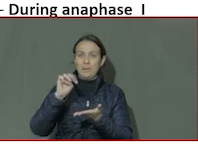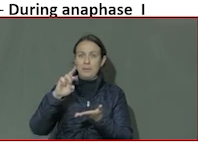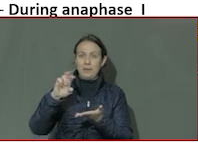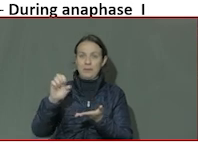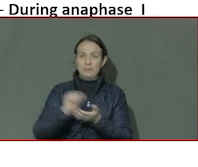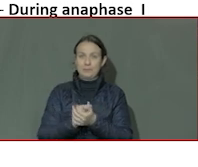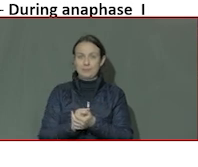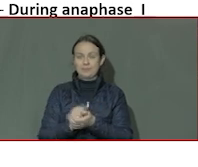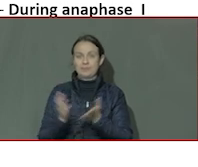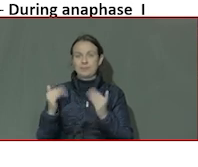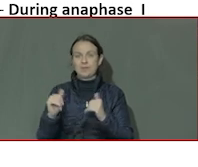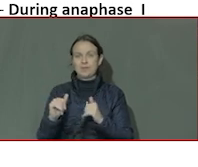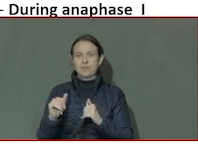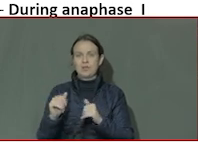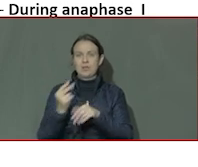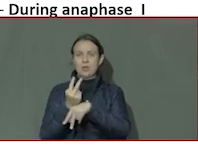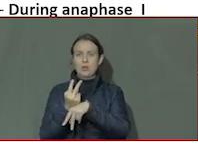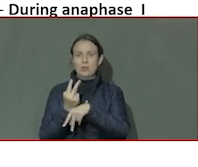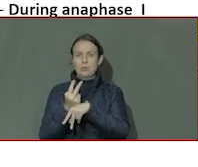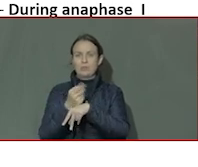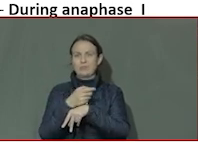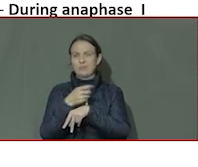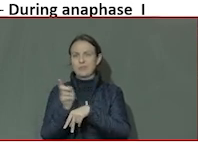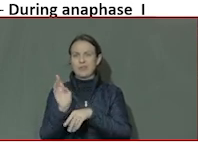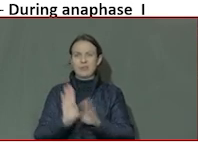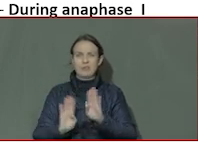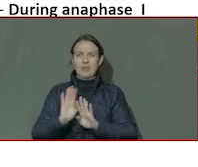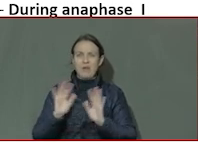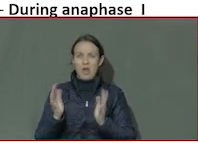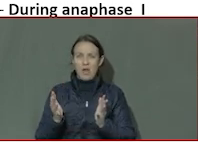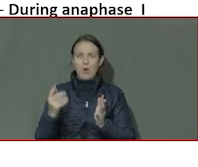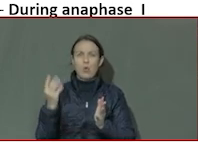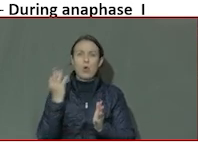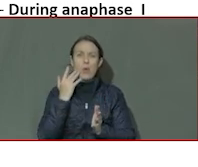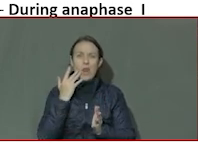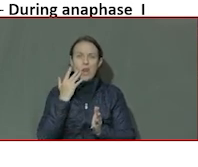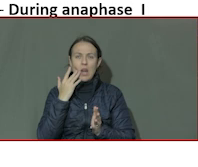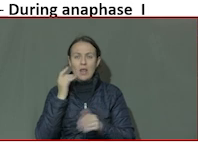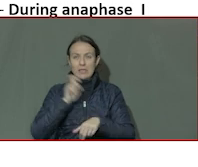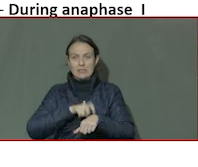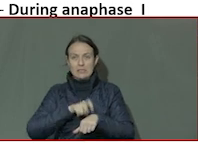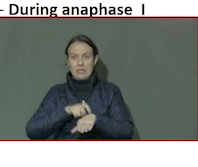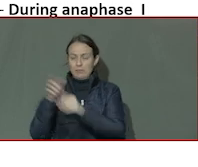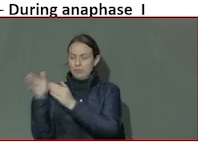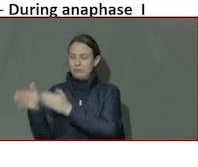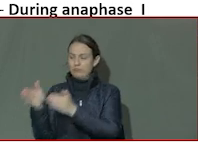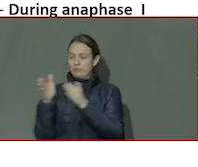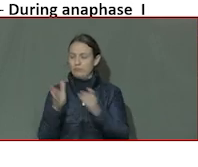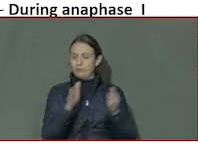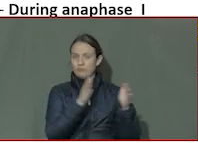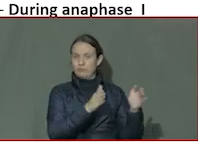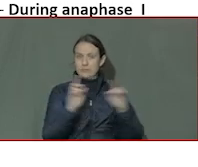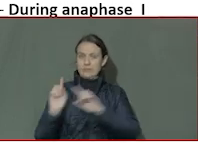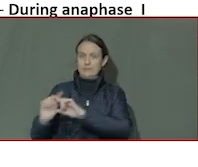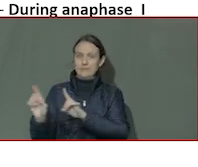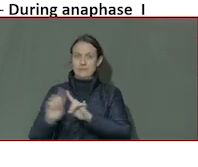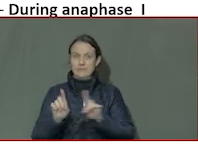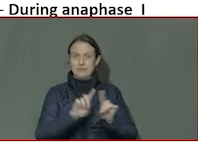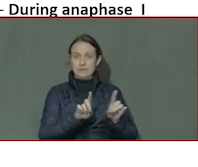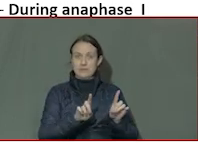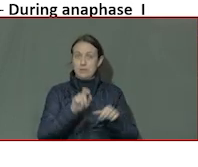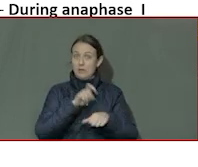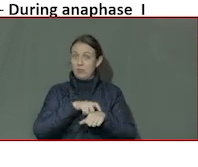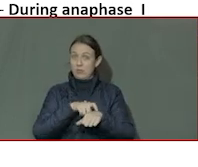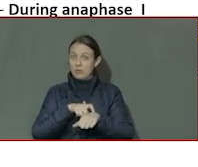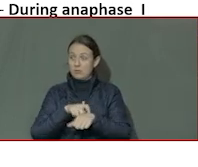Behaviors of chromosomes during different phases. You must be able to identify those phases and